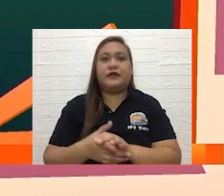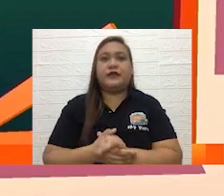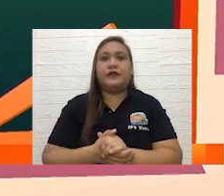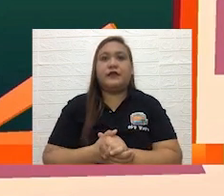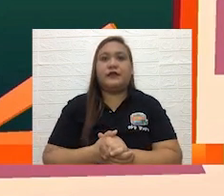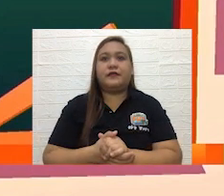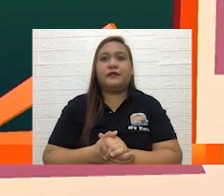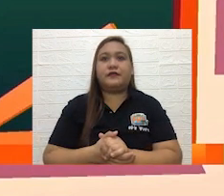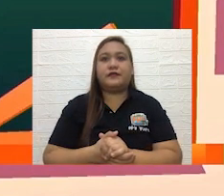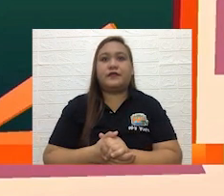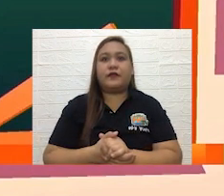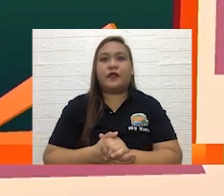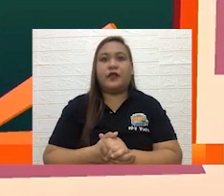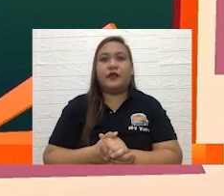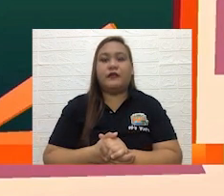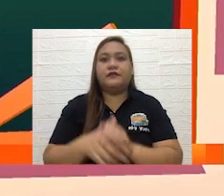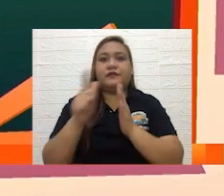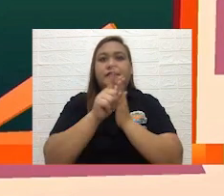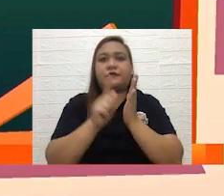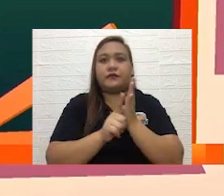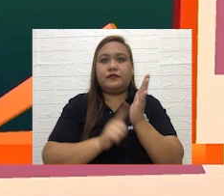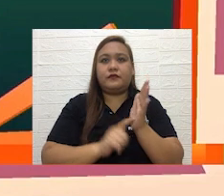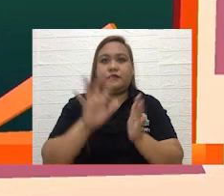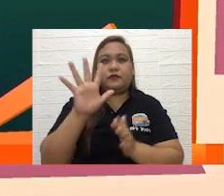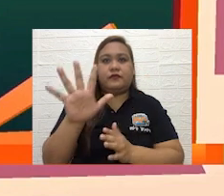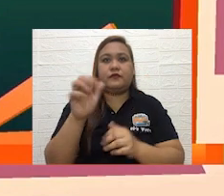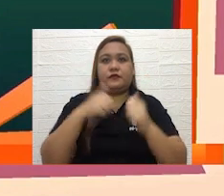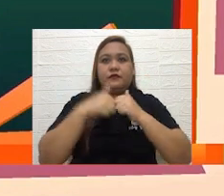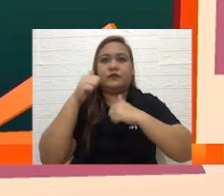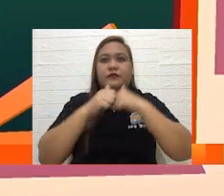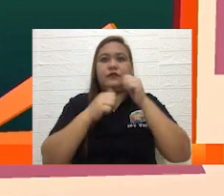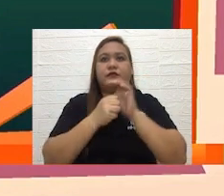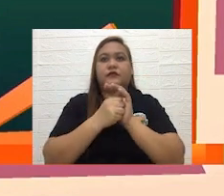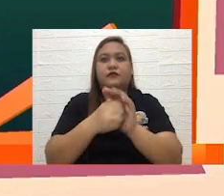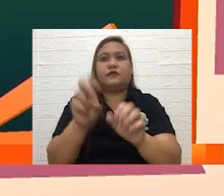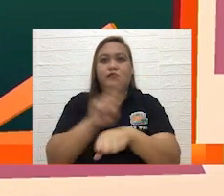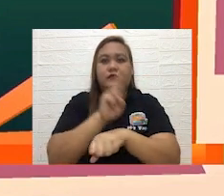List down 5 architectural symbols used in this floor plan.